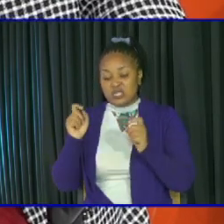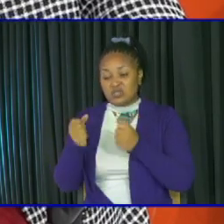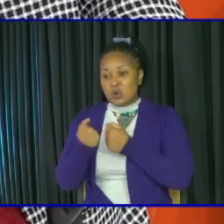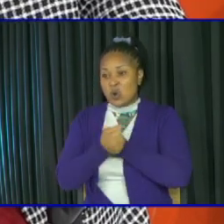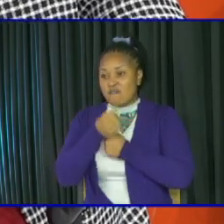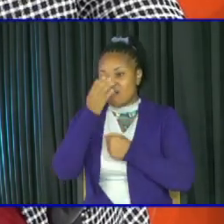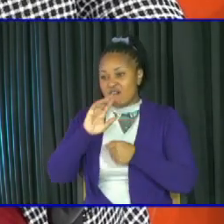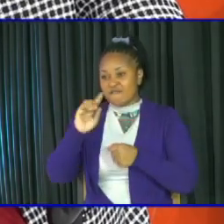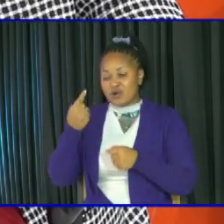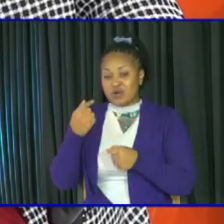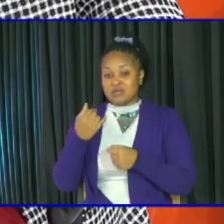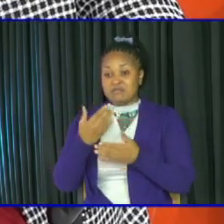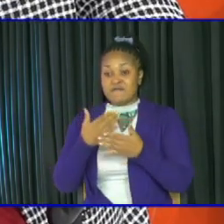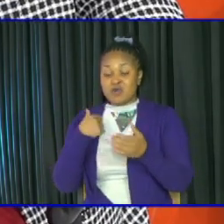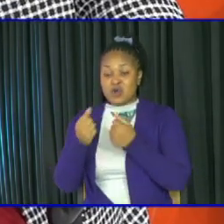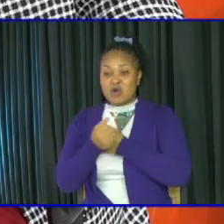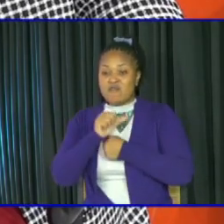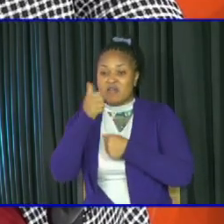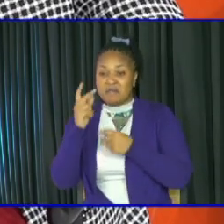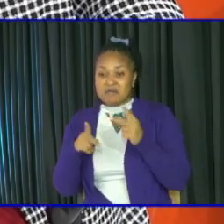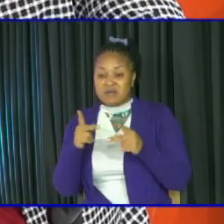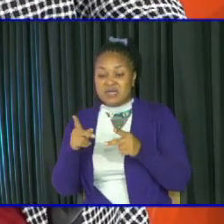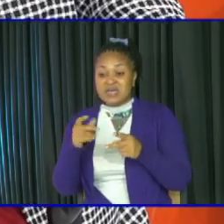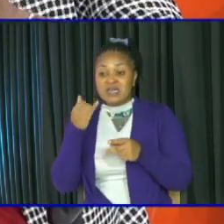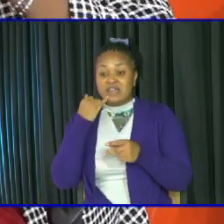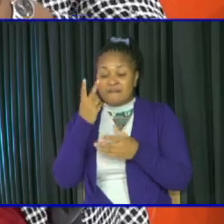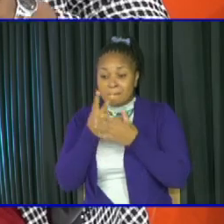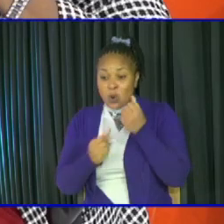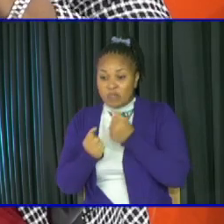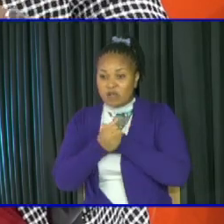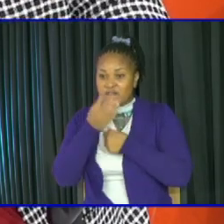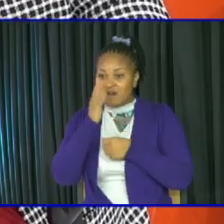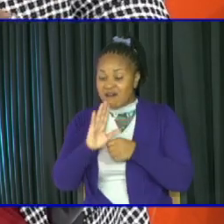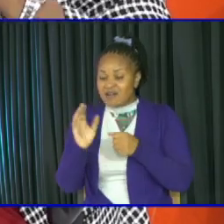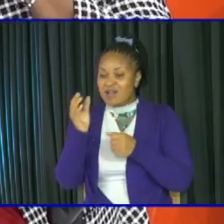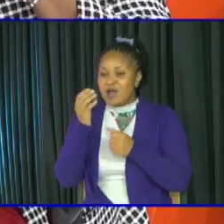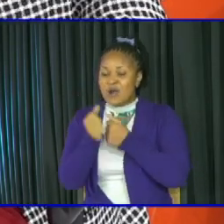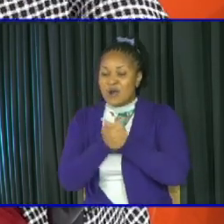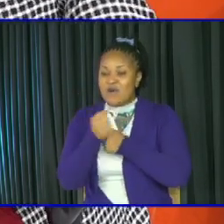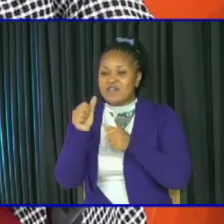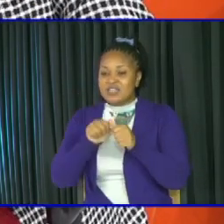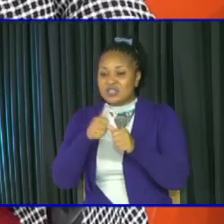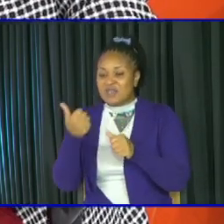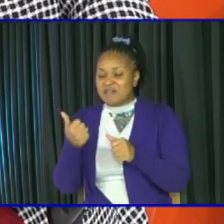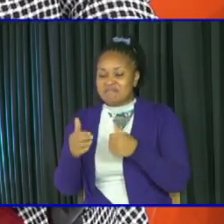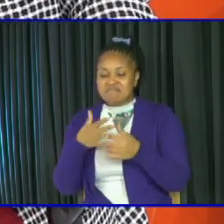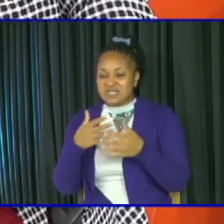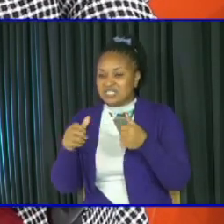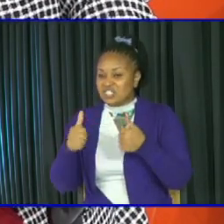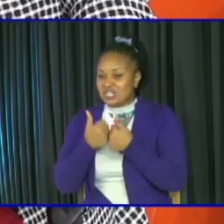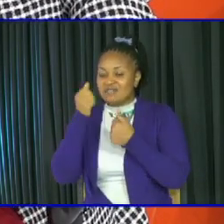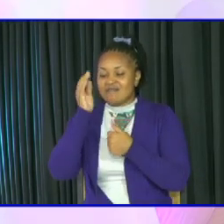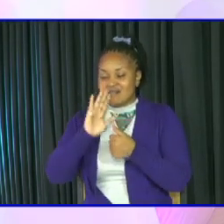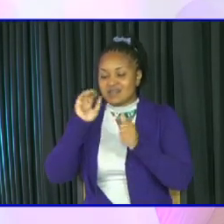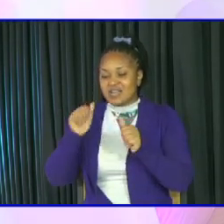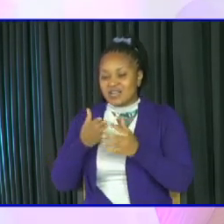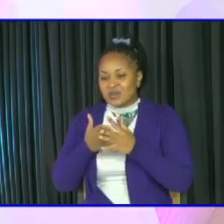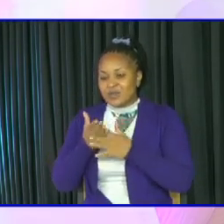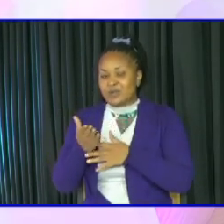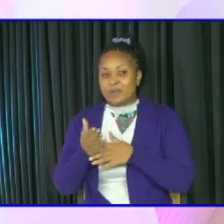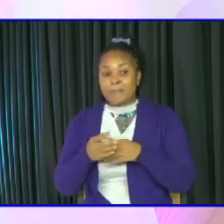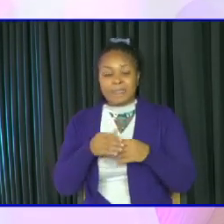somebody. And so if both of you love God, love each other, and regardless of the challenges, God can take you through. You